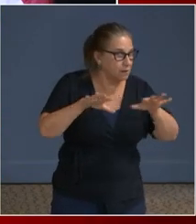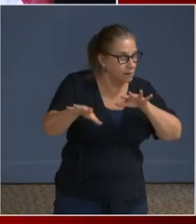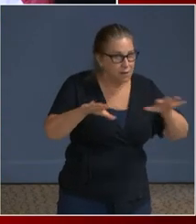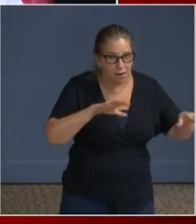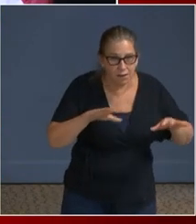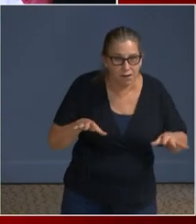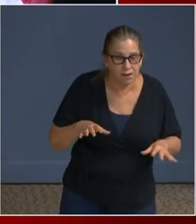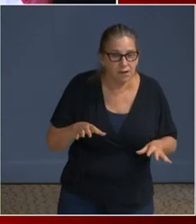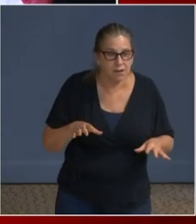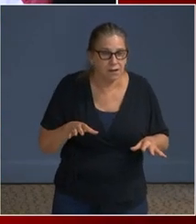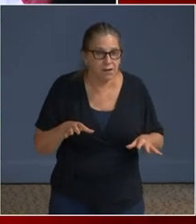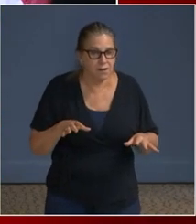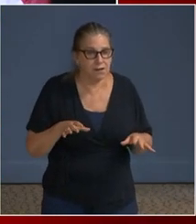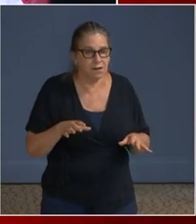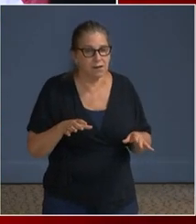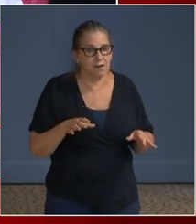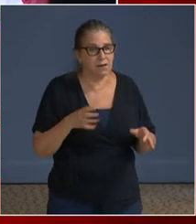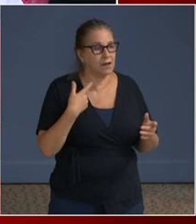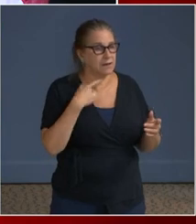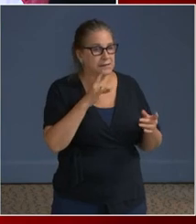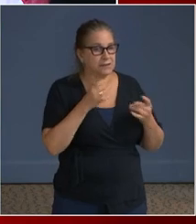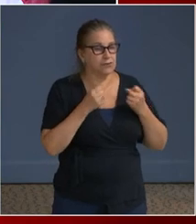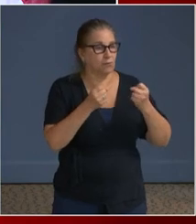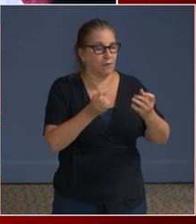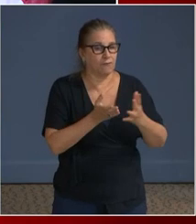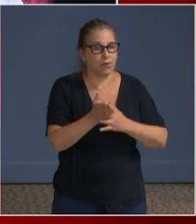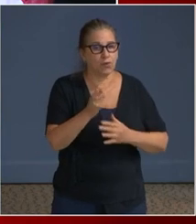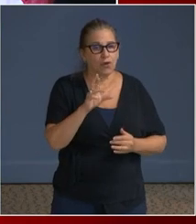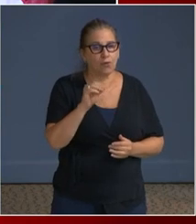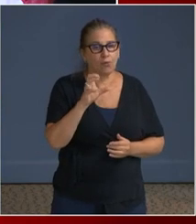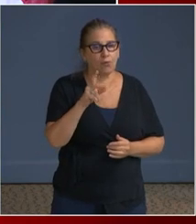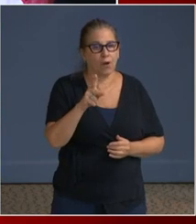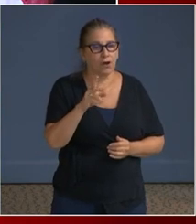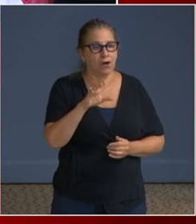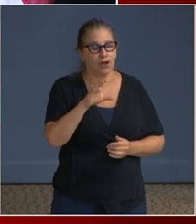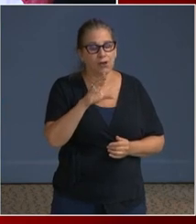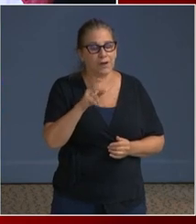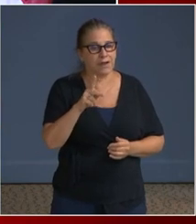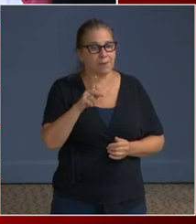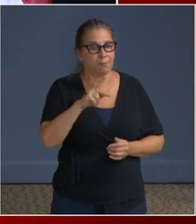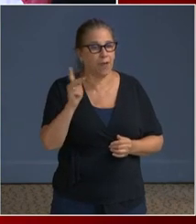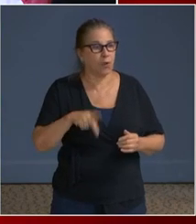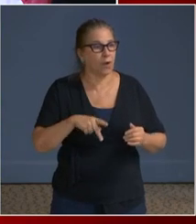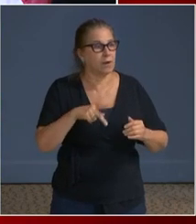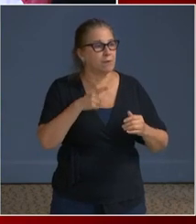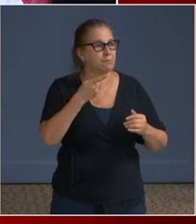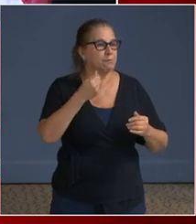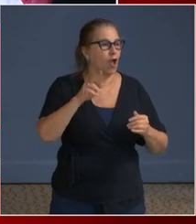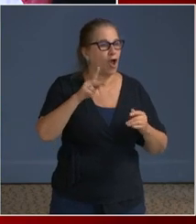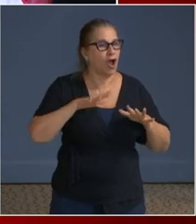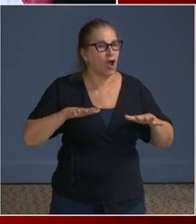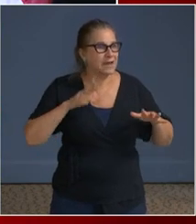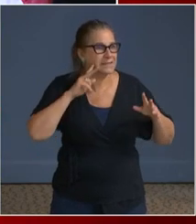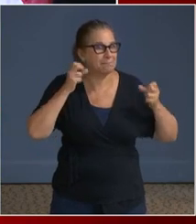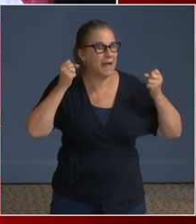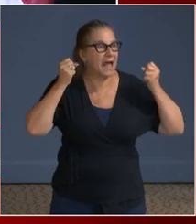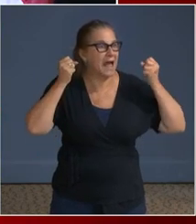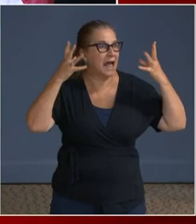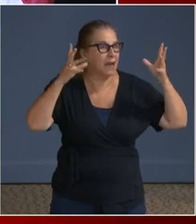Park sometimes a lot, and I see a lot of gatherings. I see a lot of them. I see on parking lots, I see people